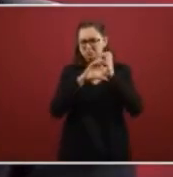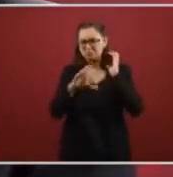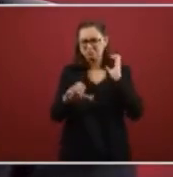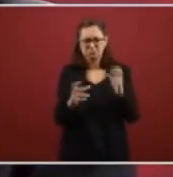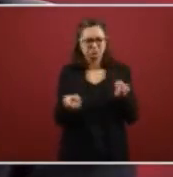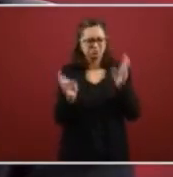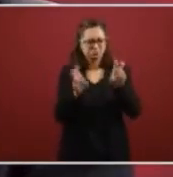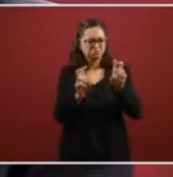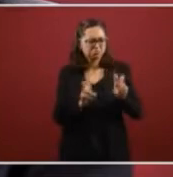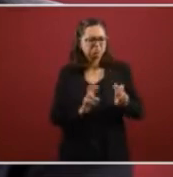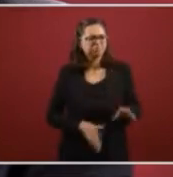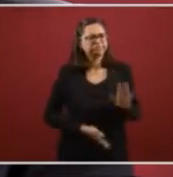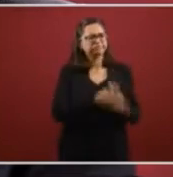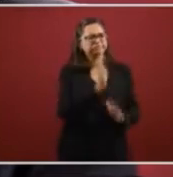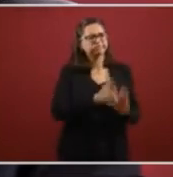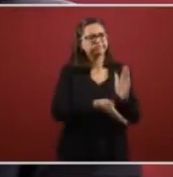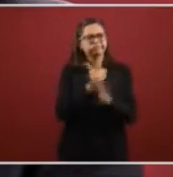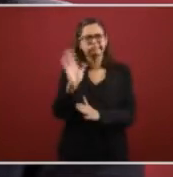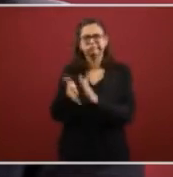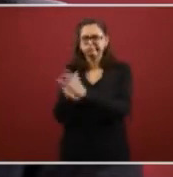via buses.